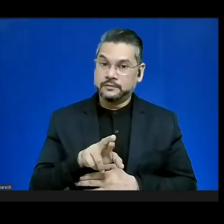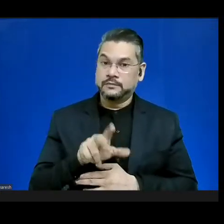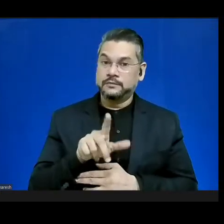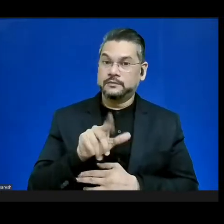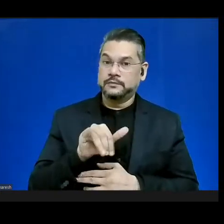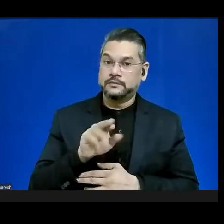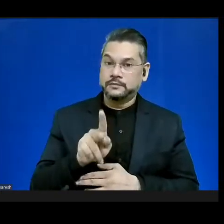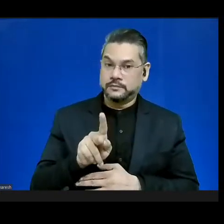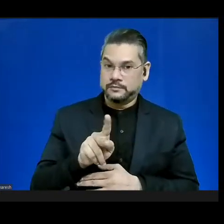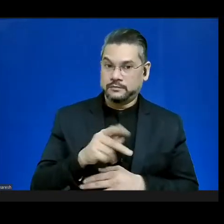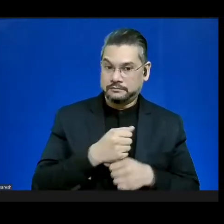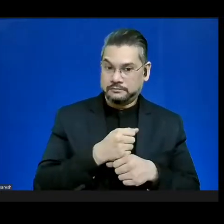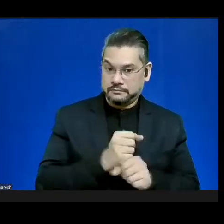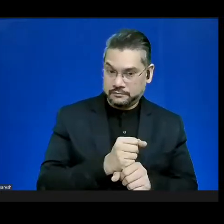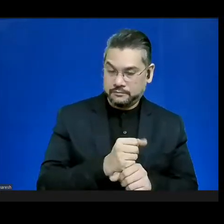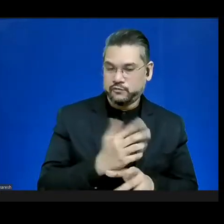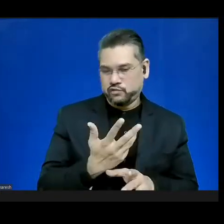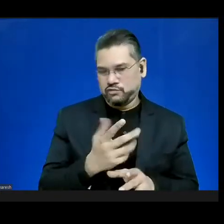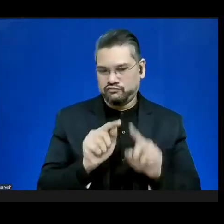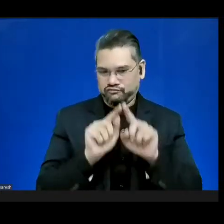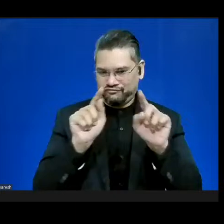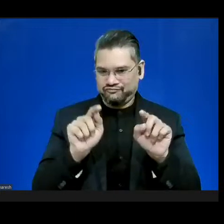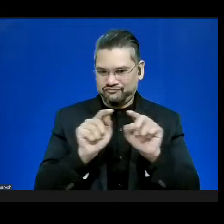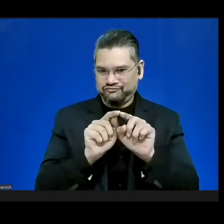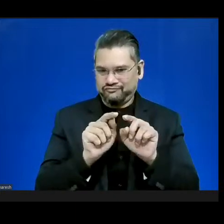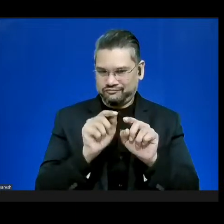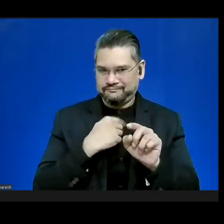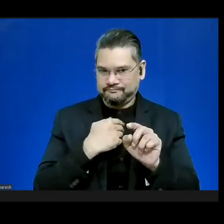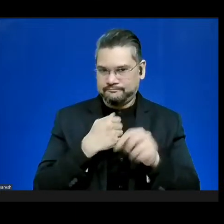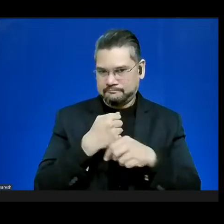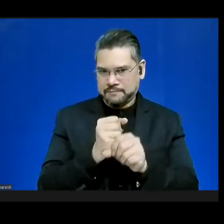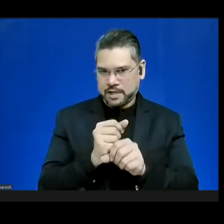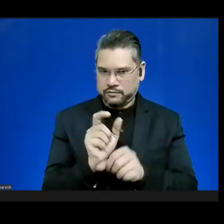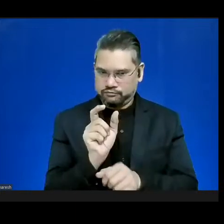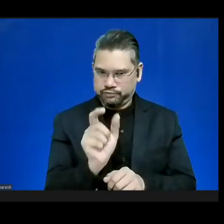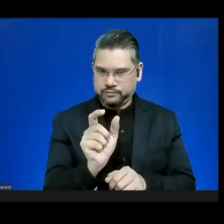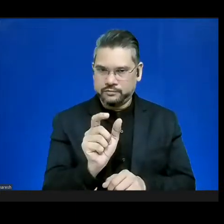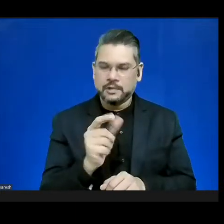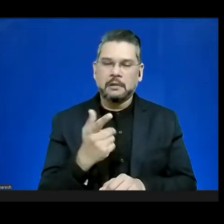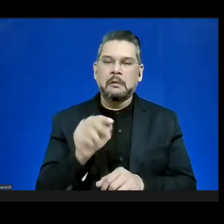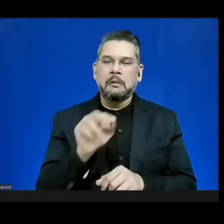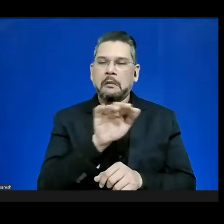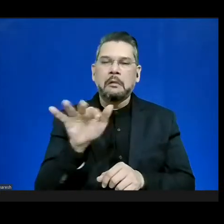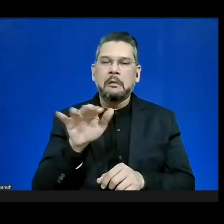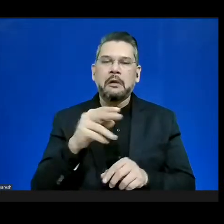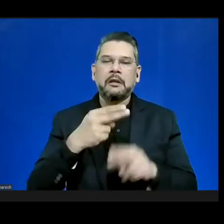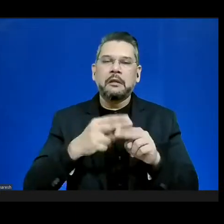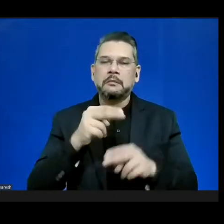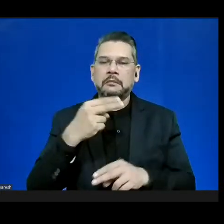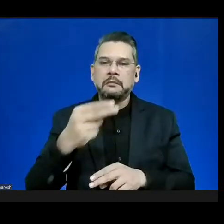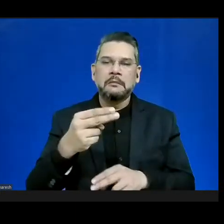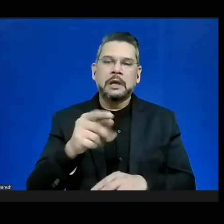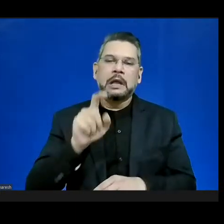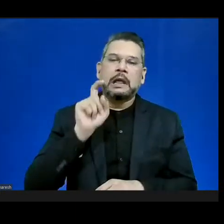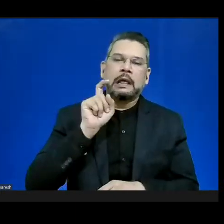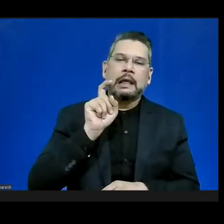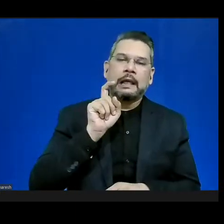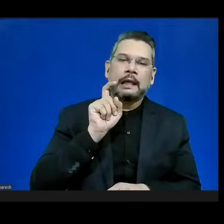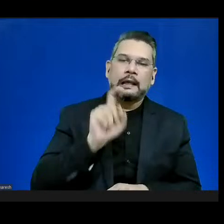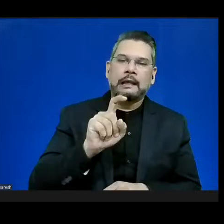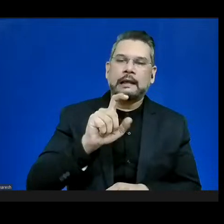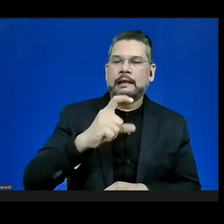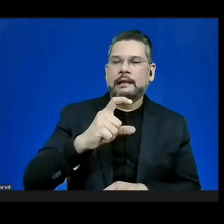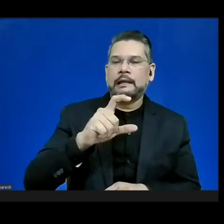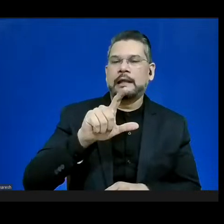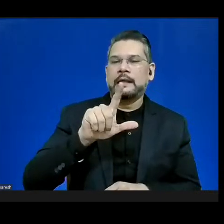button to that extent, we should, in many cases, people just like click here. Now, for what purpose, you do not know, and where you are landing, you do not